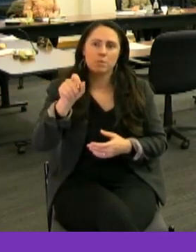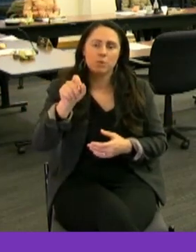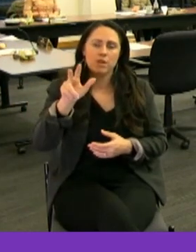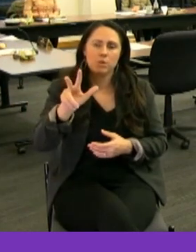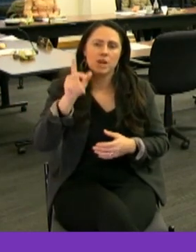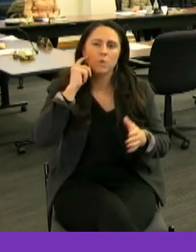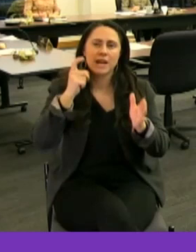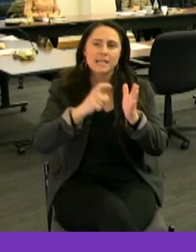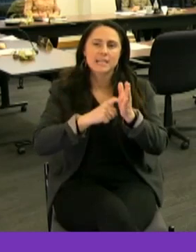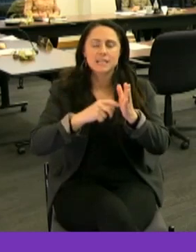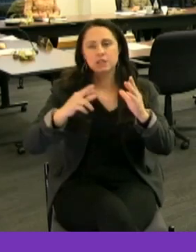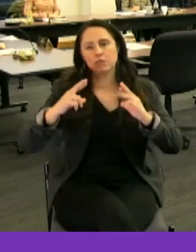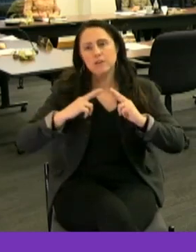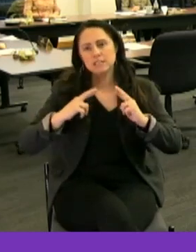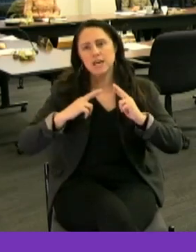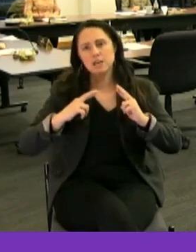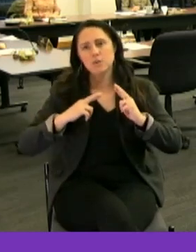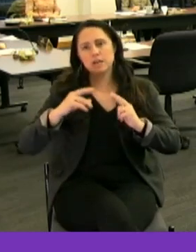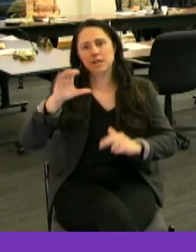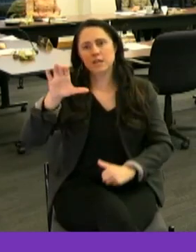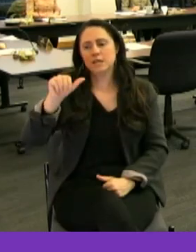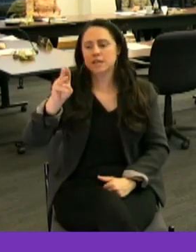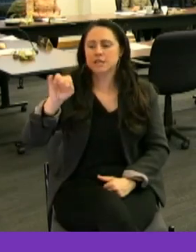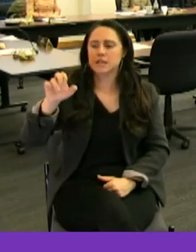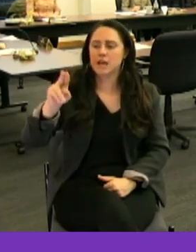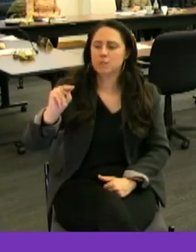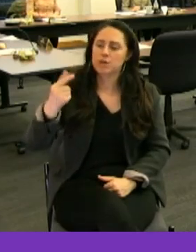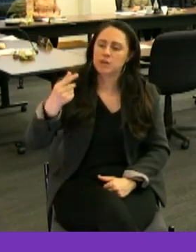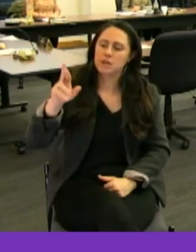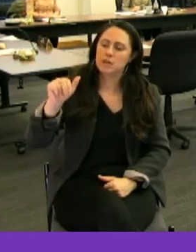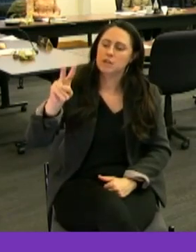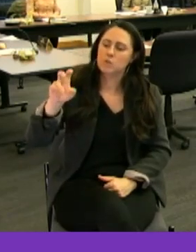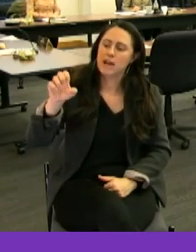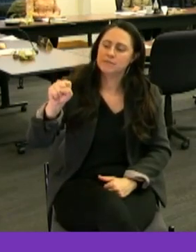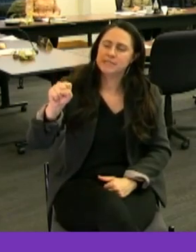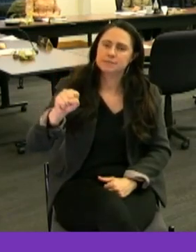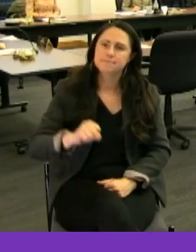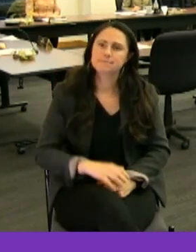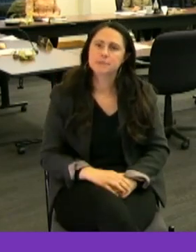1.4.3, recognition of retiree Karen Graves.